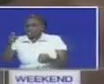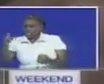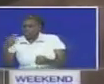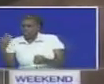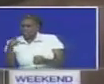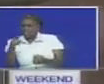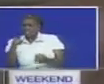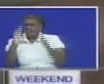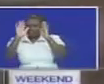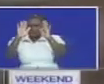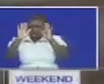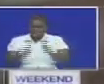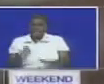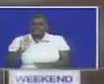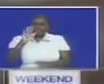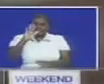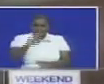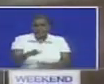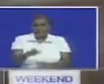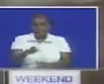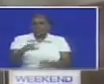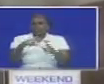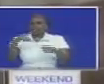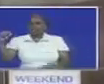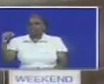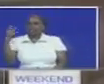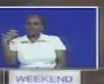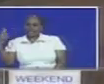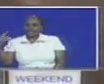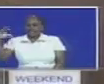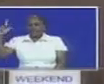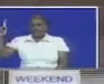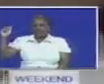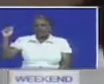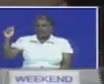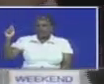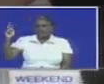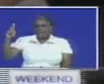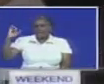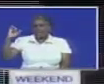significant step in Kenya's efforts to go green. Kathryn Omwando, KTN.